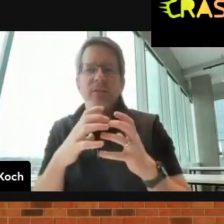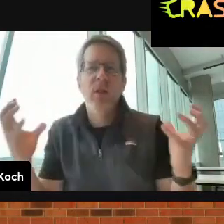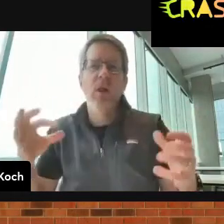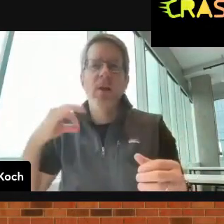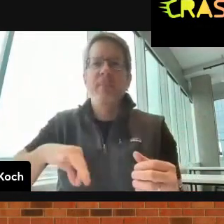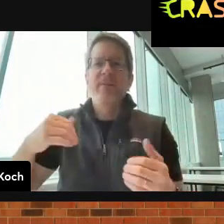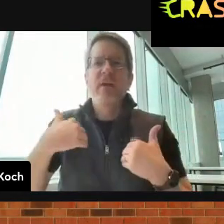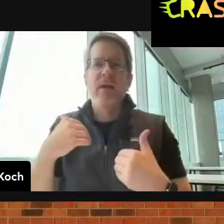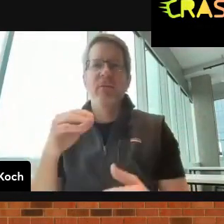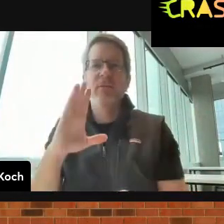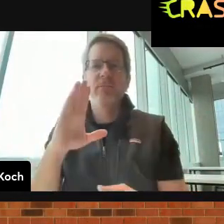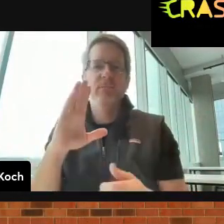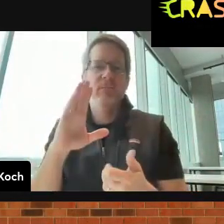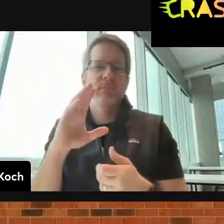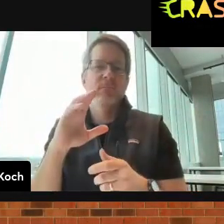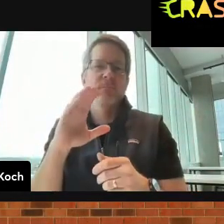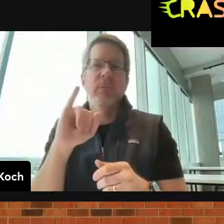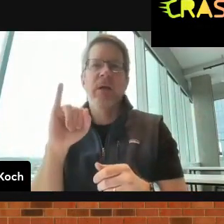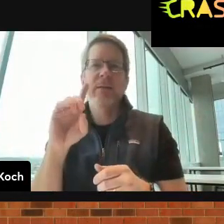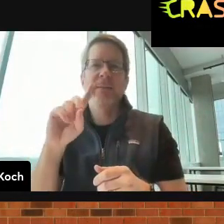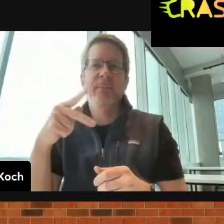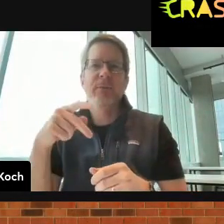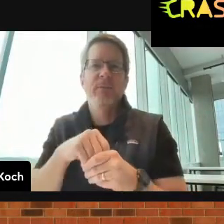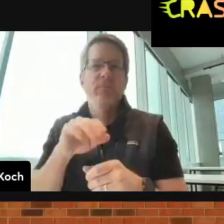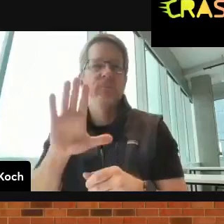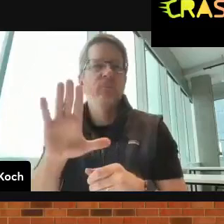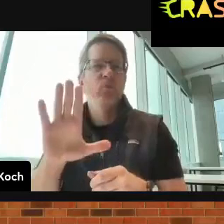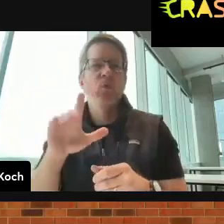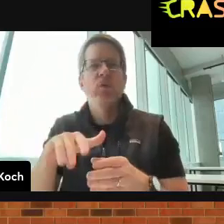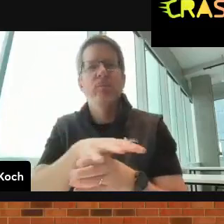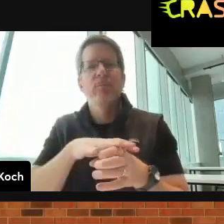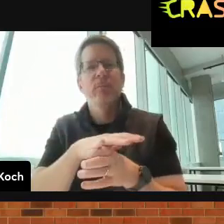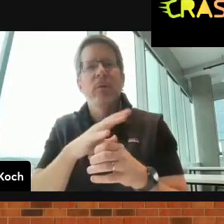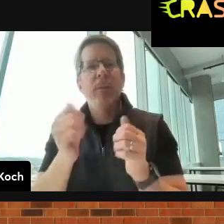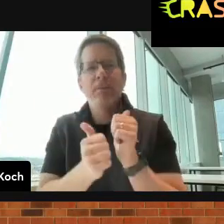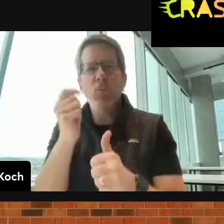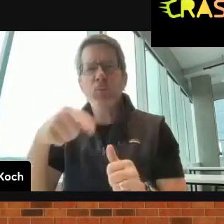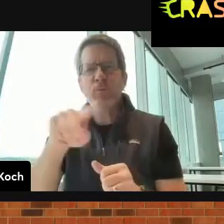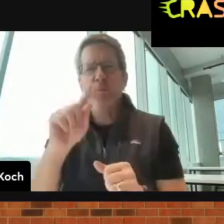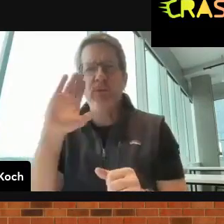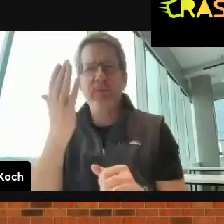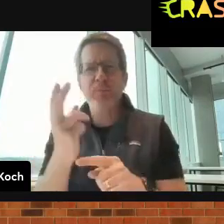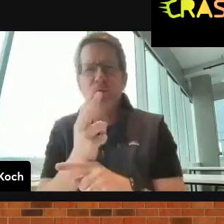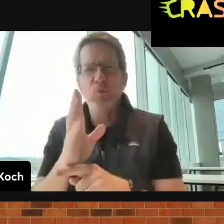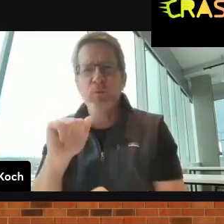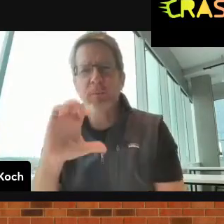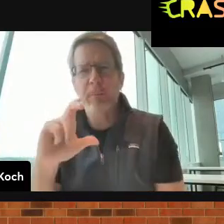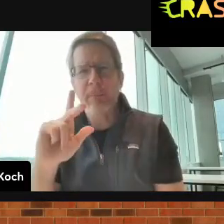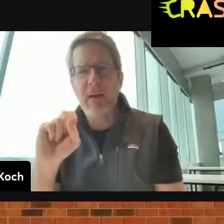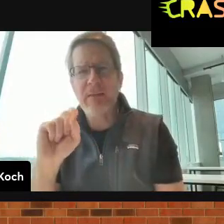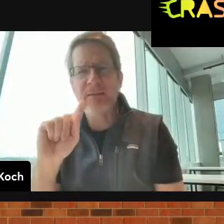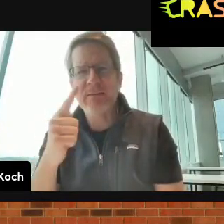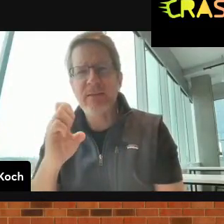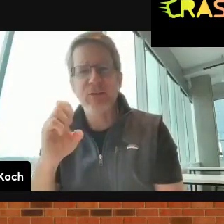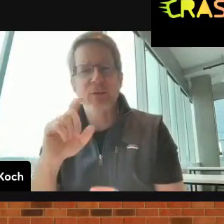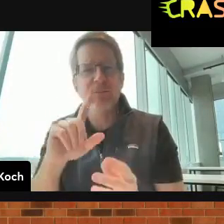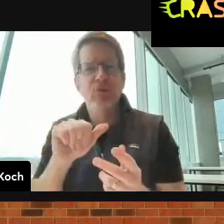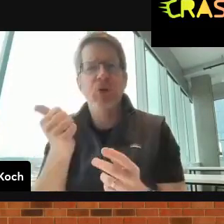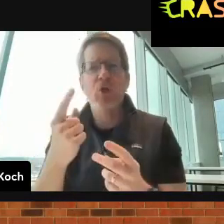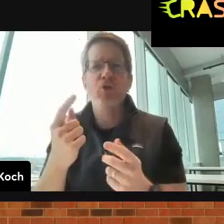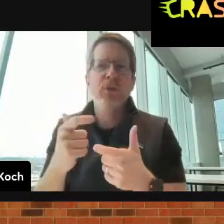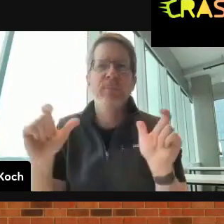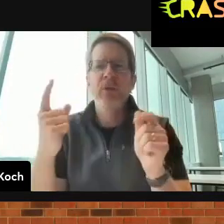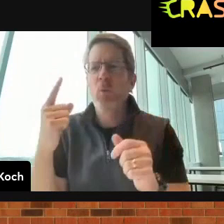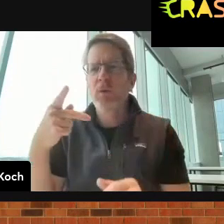Awesome. Thank you for that. Yeah, it seems like there's a lot of benefits to be had with IDP from all of your comments here. Most of you seem to